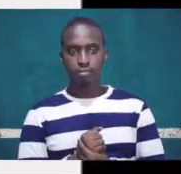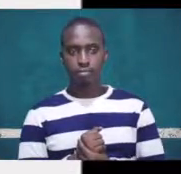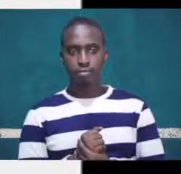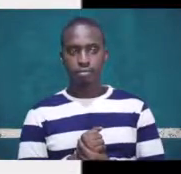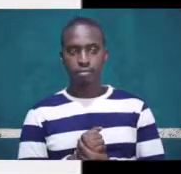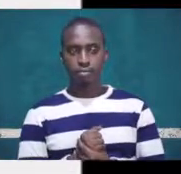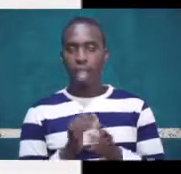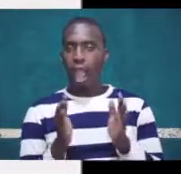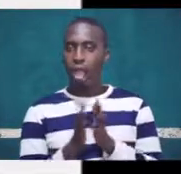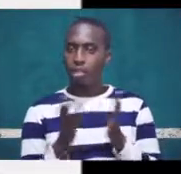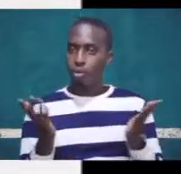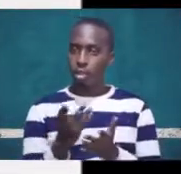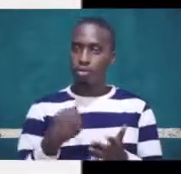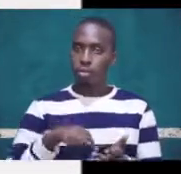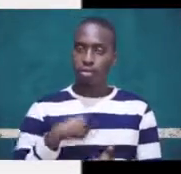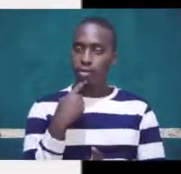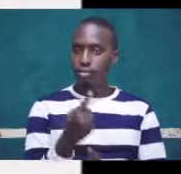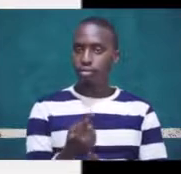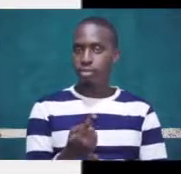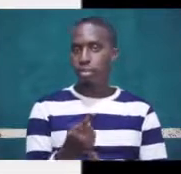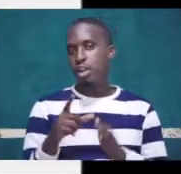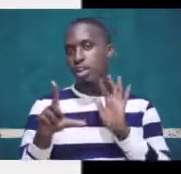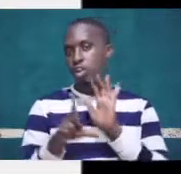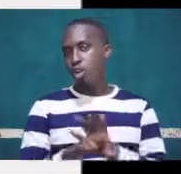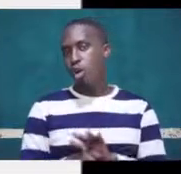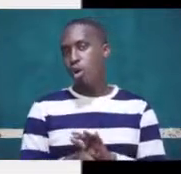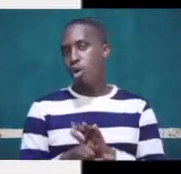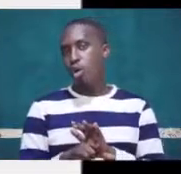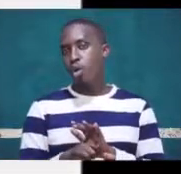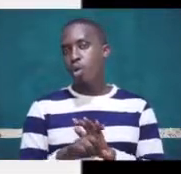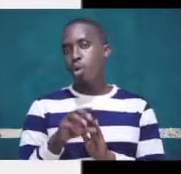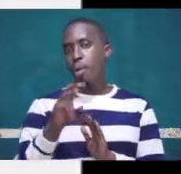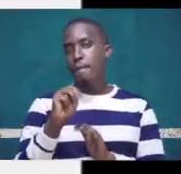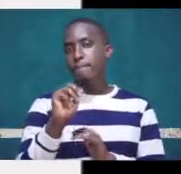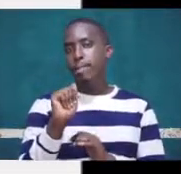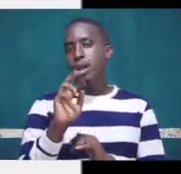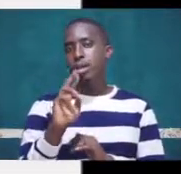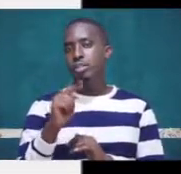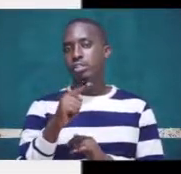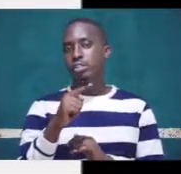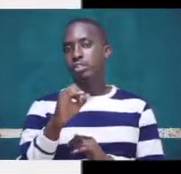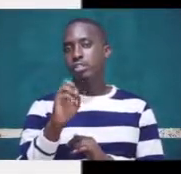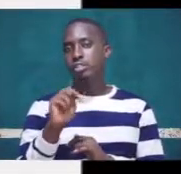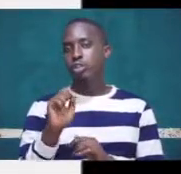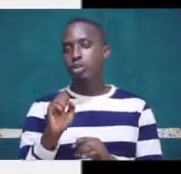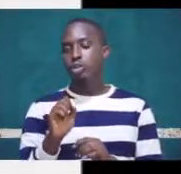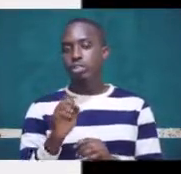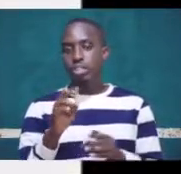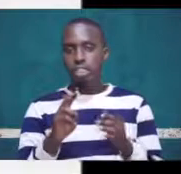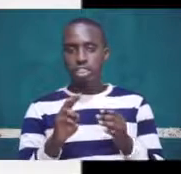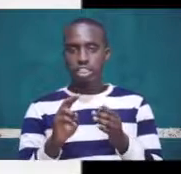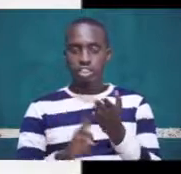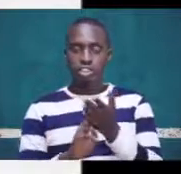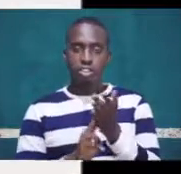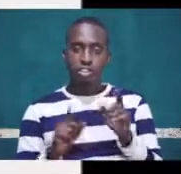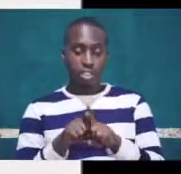effect, and where we talked about the law of diminishing marginal utility. So the reasons behind the slope